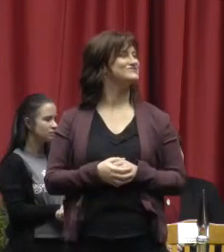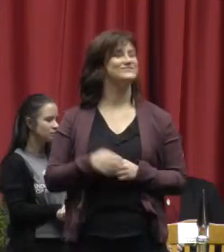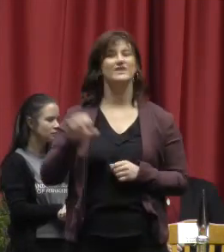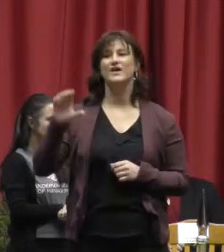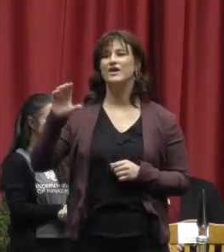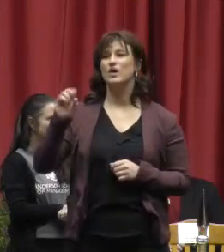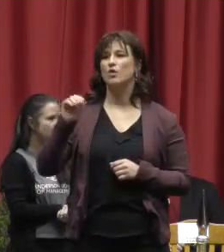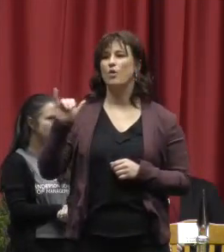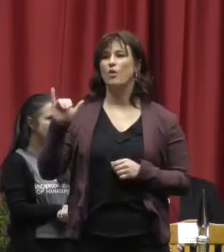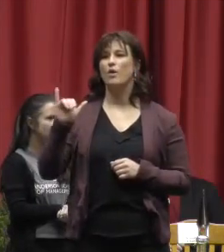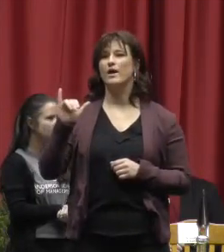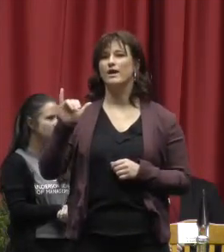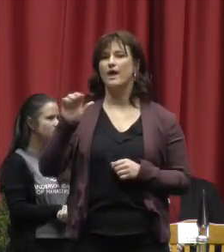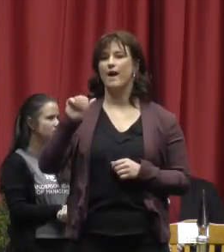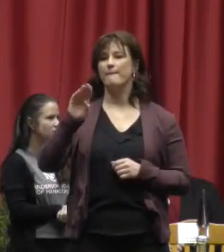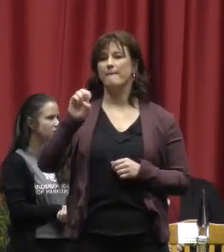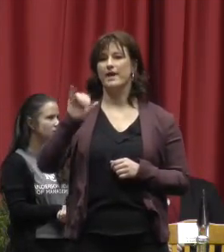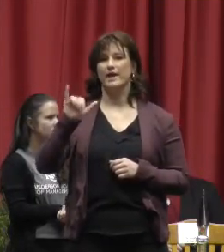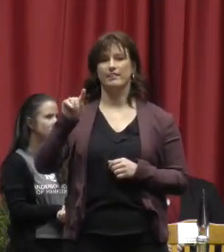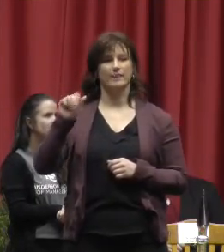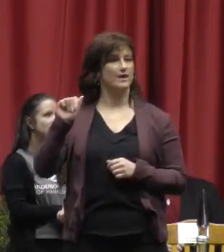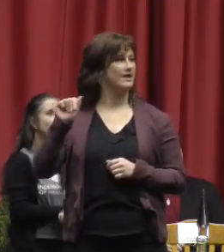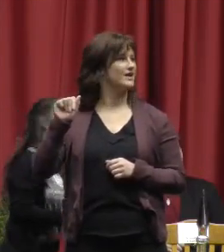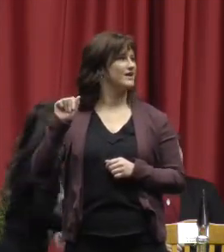Koi Abeta.